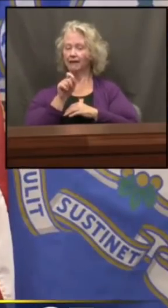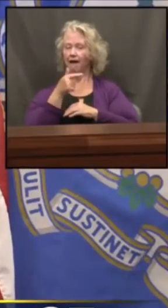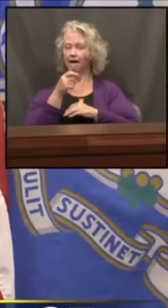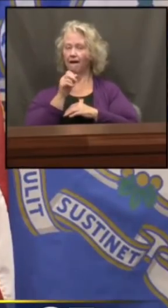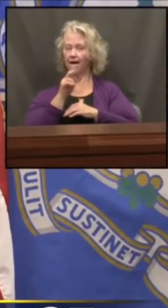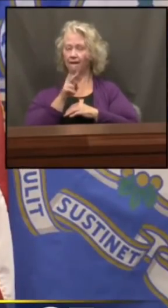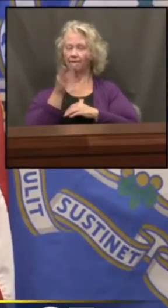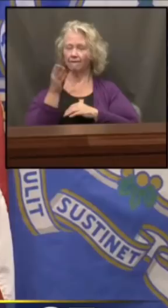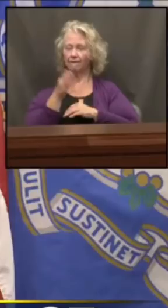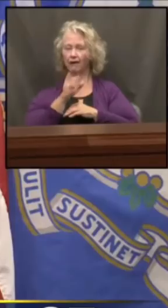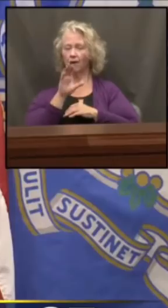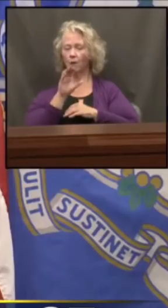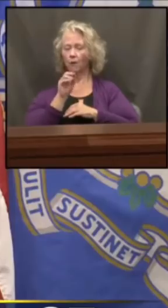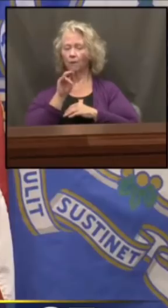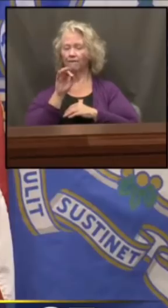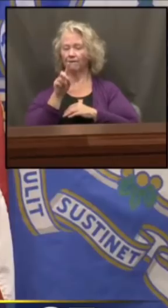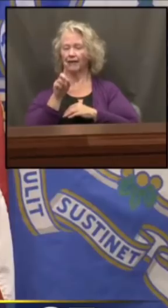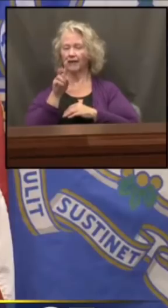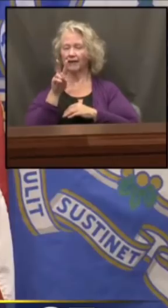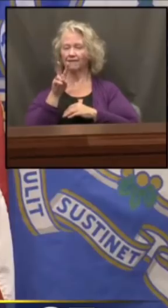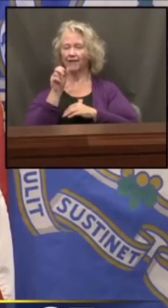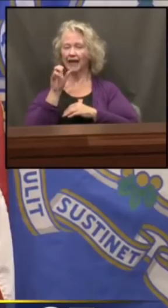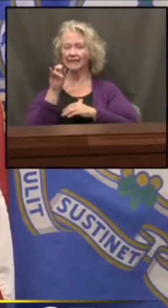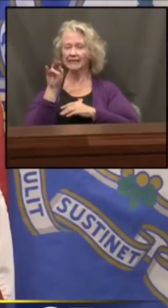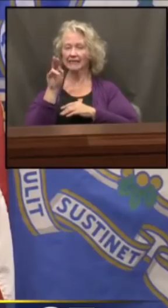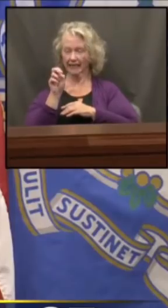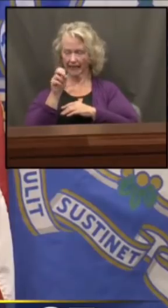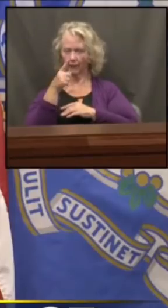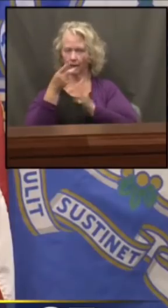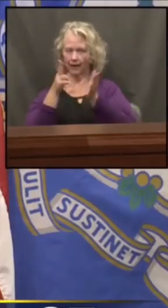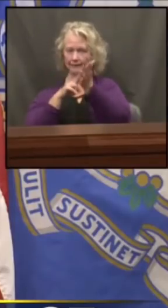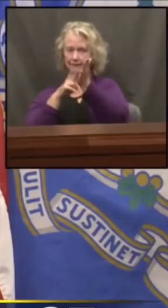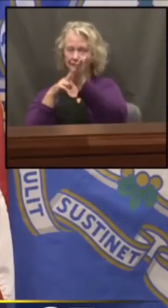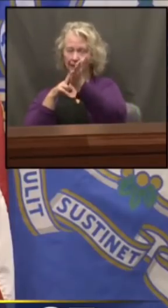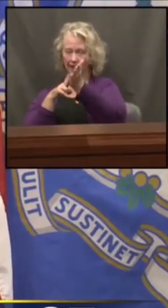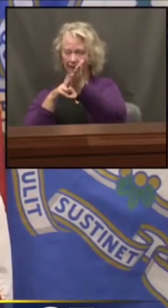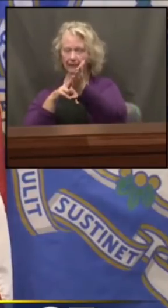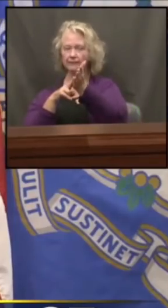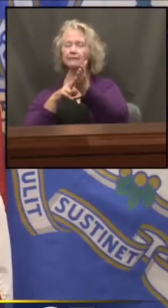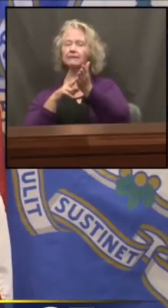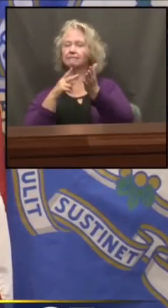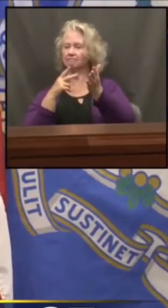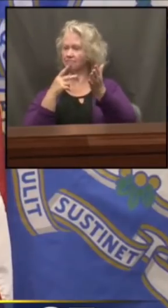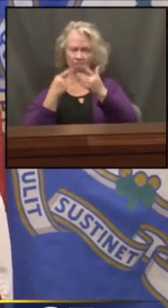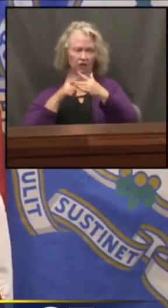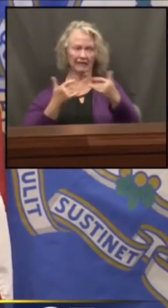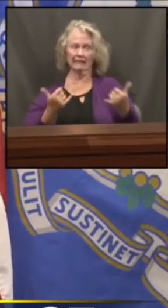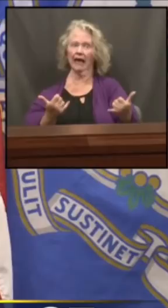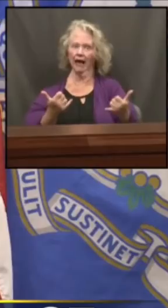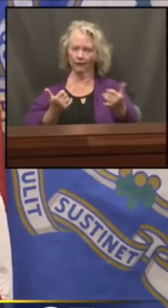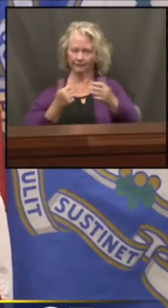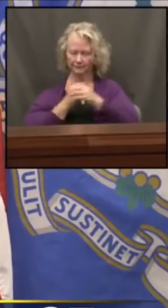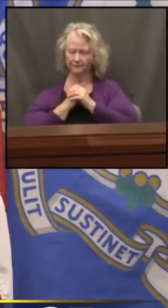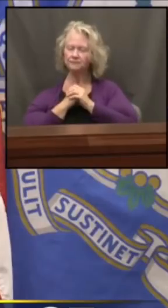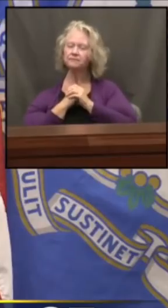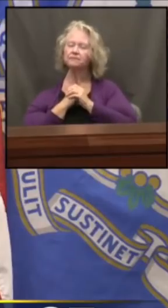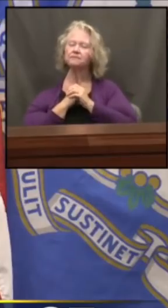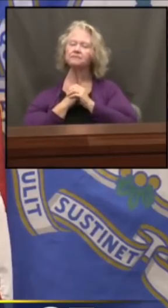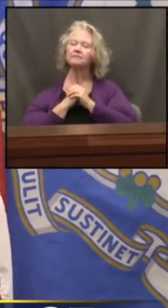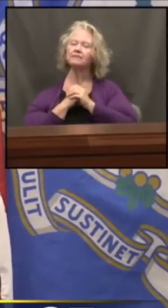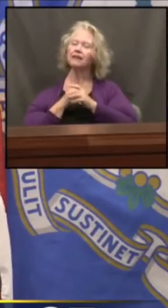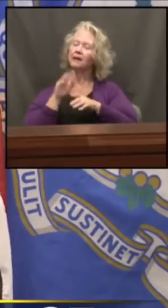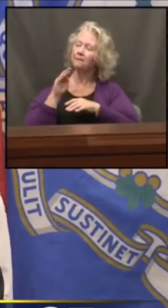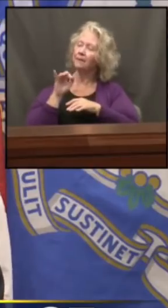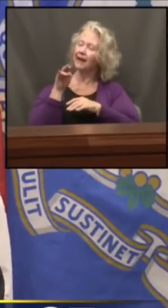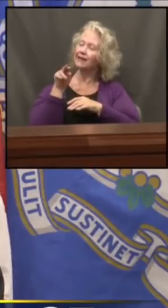ct.gov/COVID vaccine. That's where you can start signing up, as we speak. Manisha,